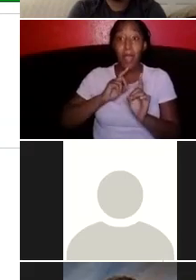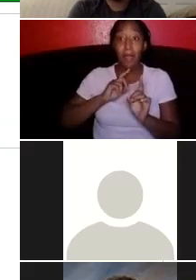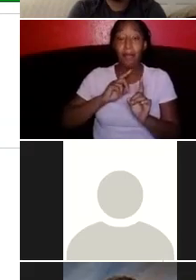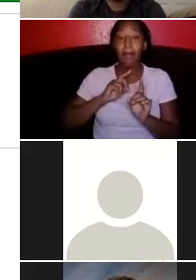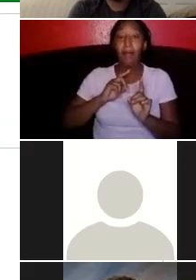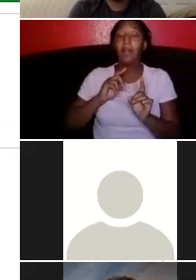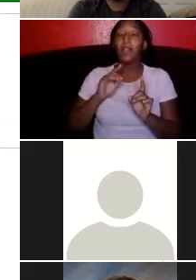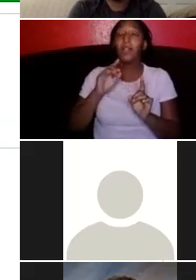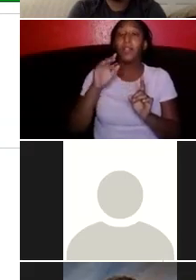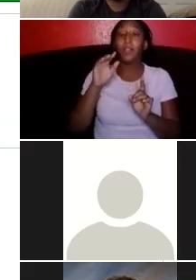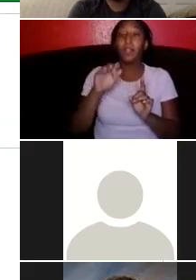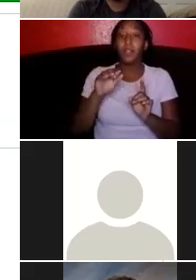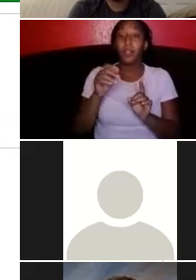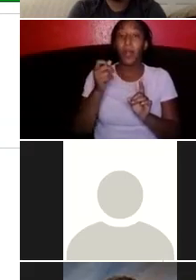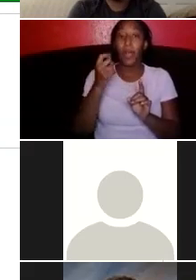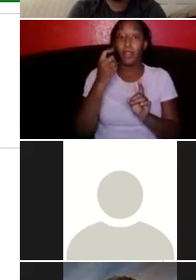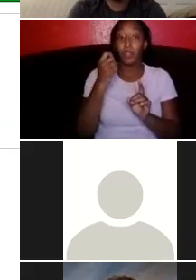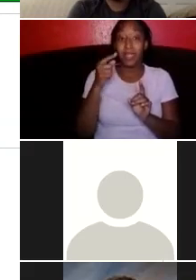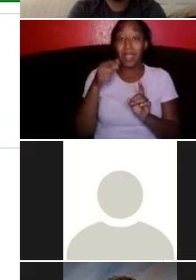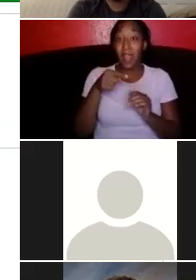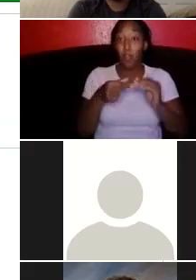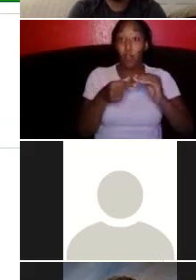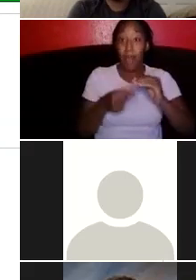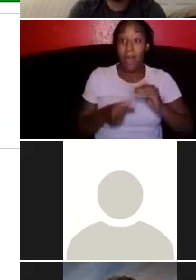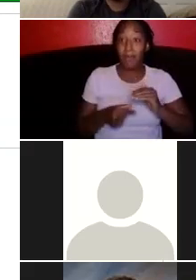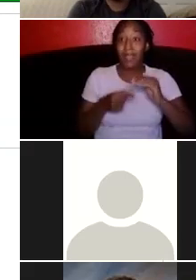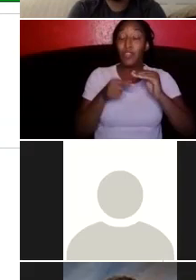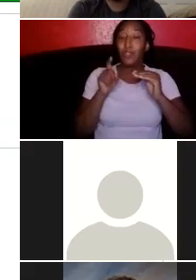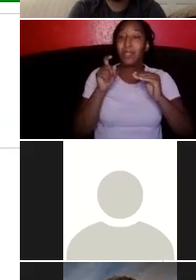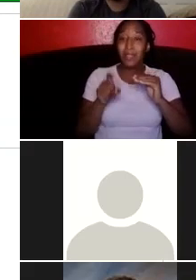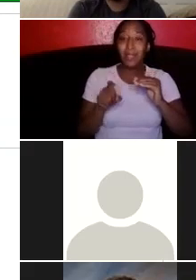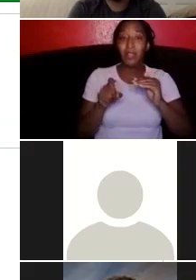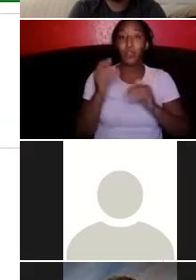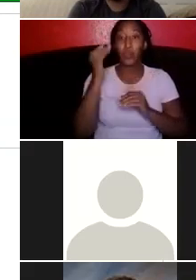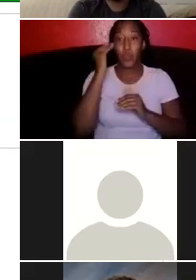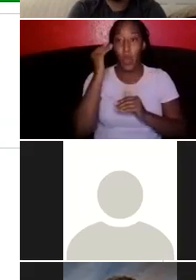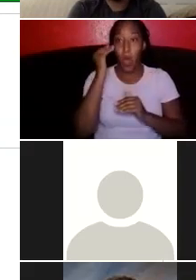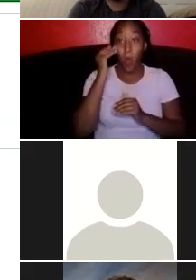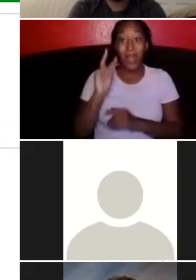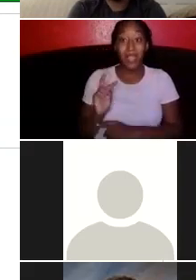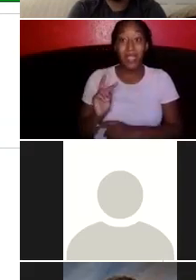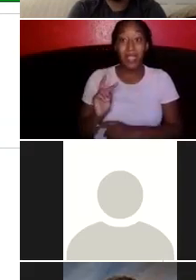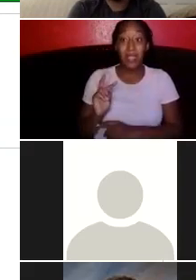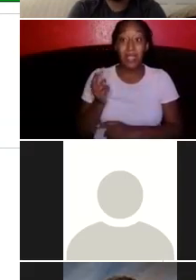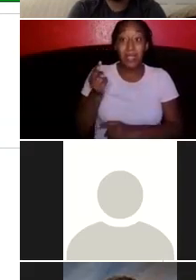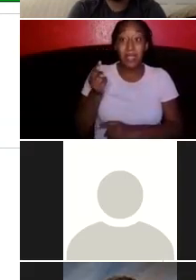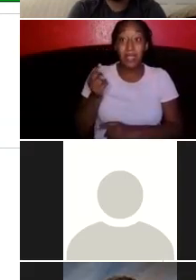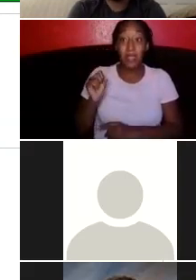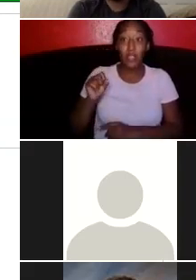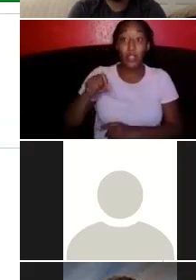an inverse square law. We'll take a look at that. And of course, we'll see how gravity interacts and,